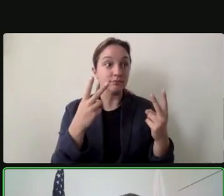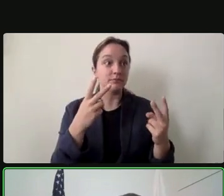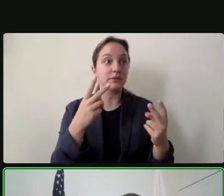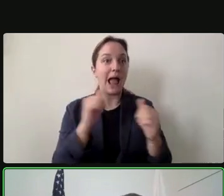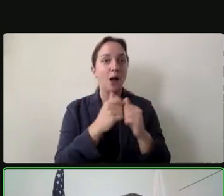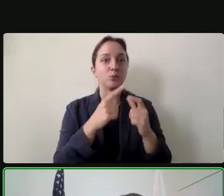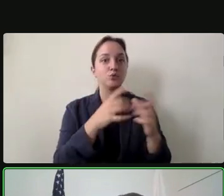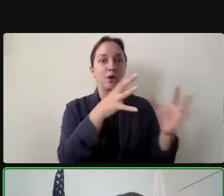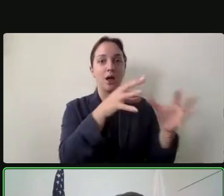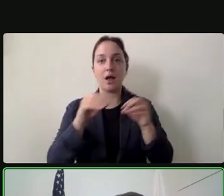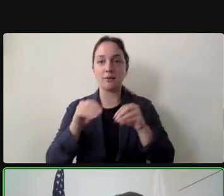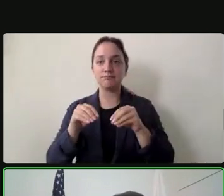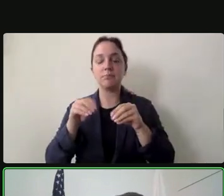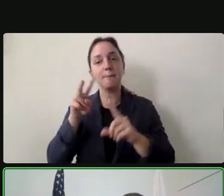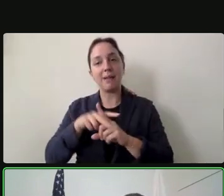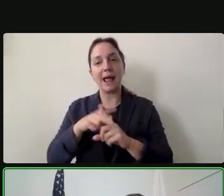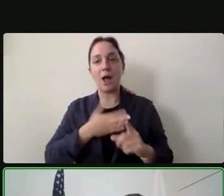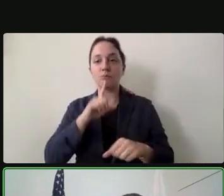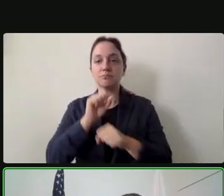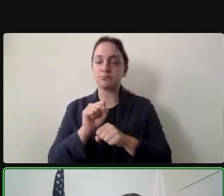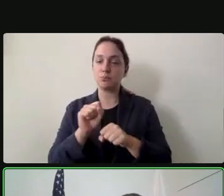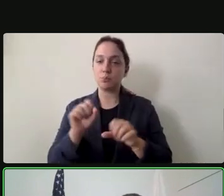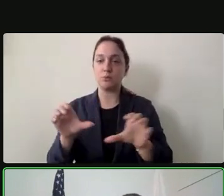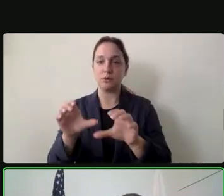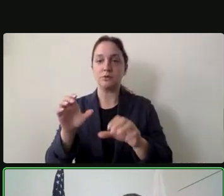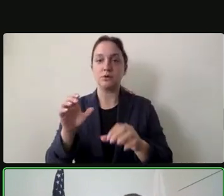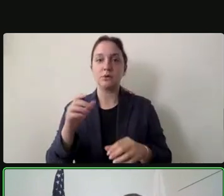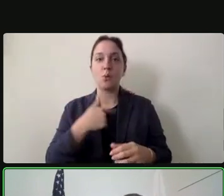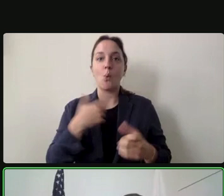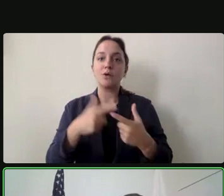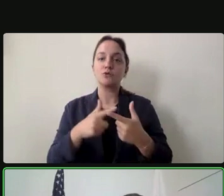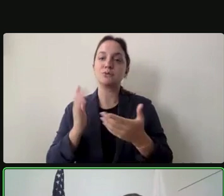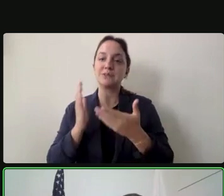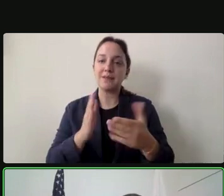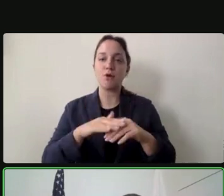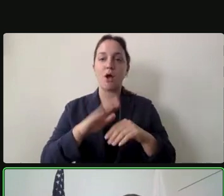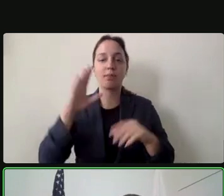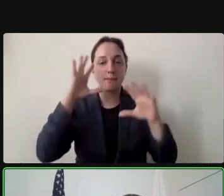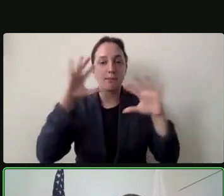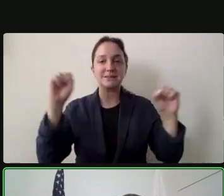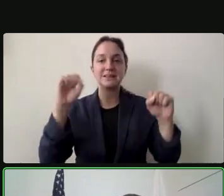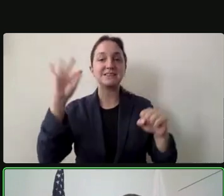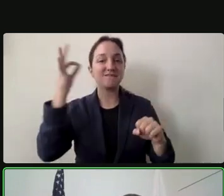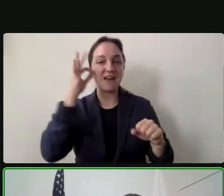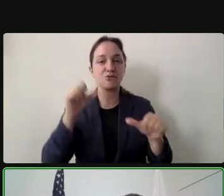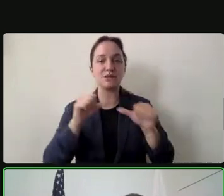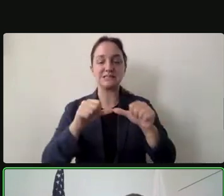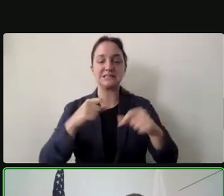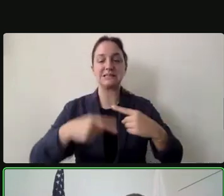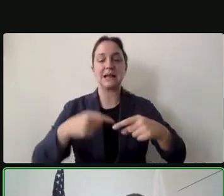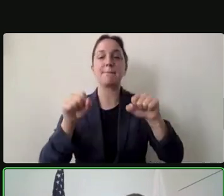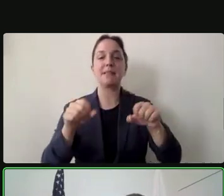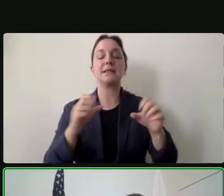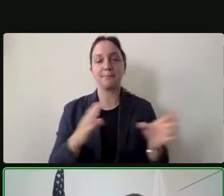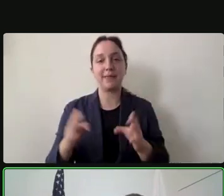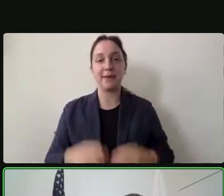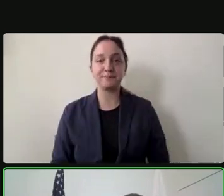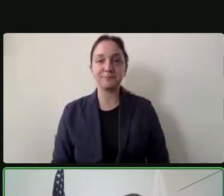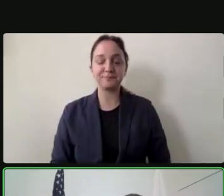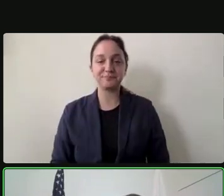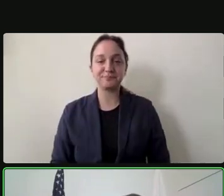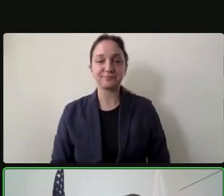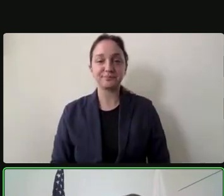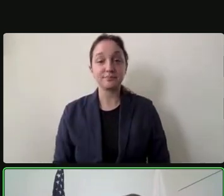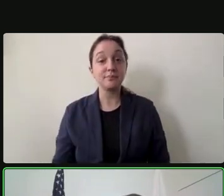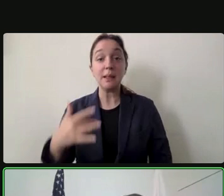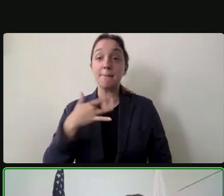and deliver on the President's Federal Sustainability Plan. As we do at the beginning of these